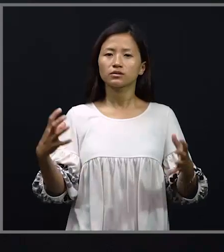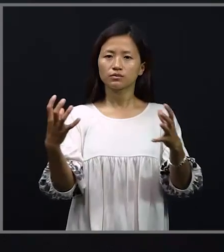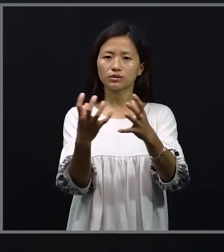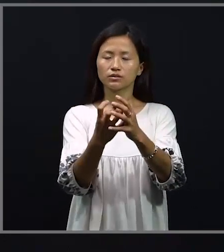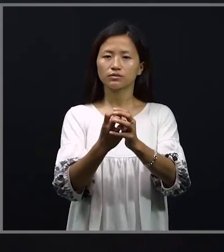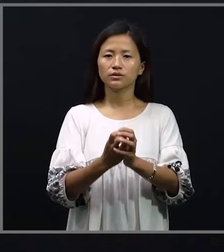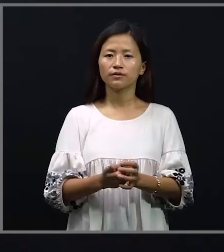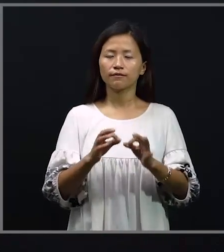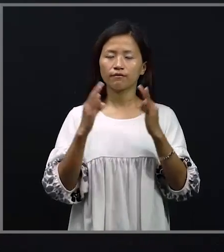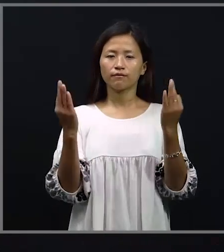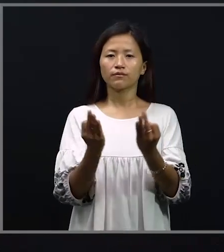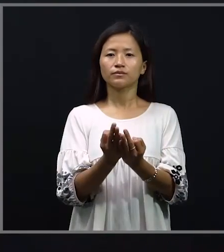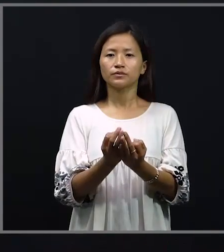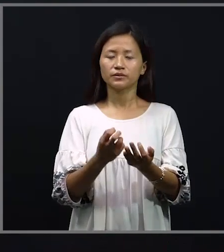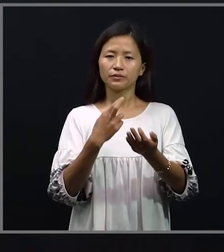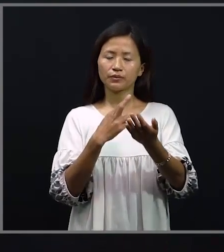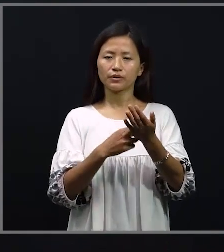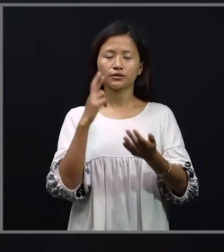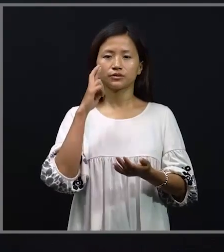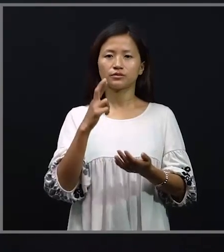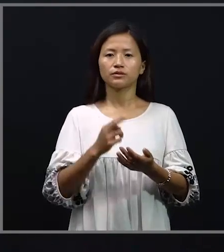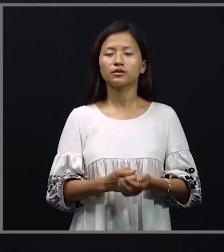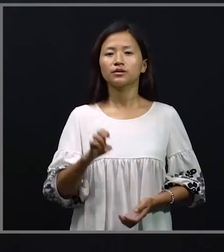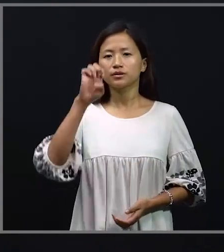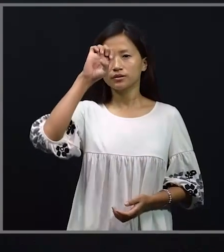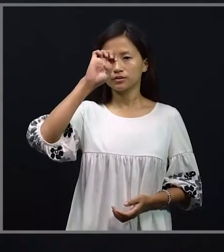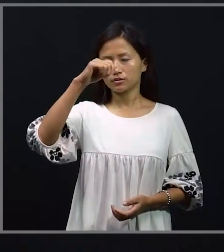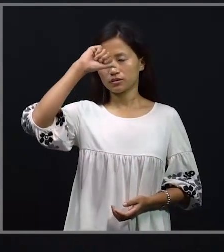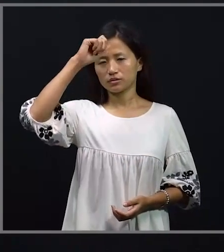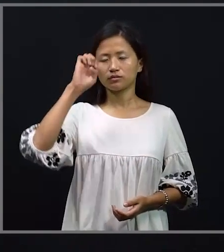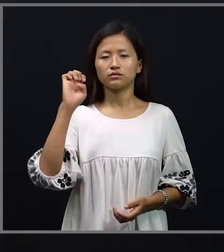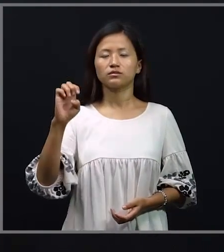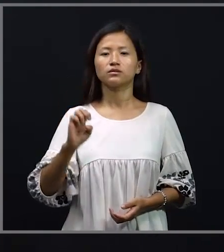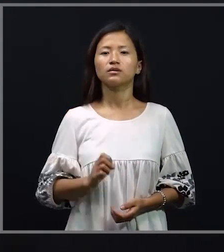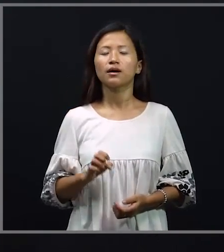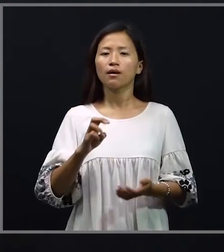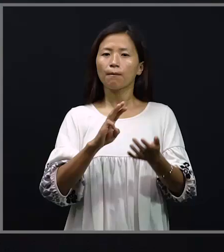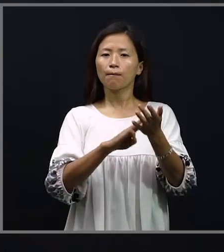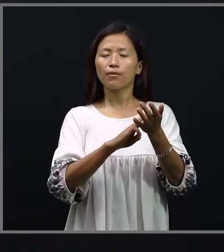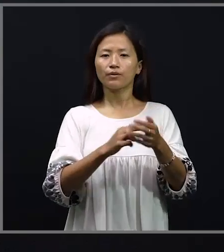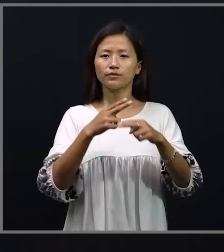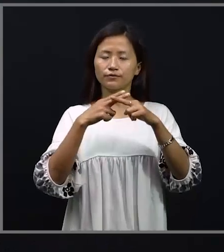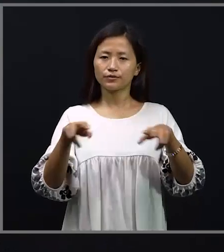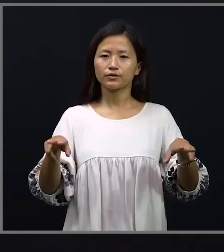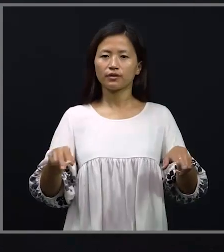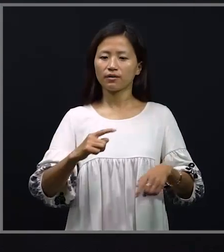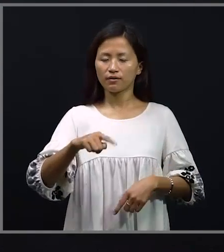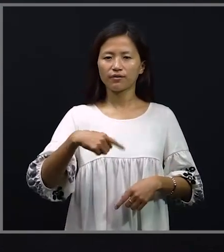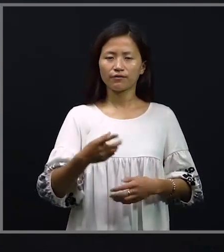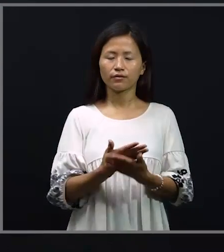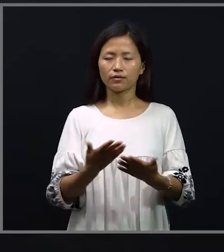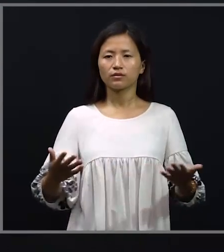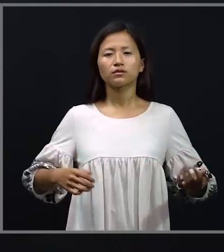of family, religion, education, state, moral, freedom, everything, all